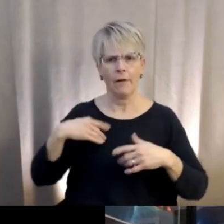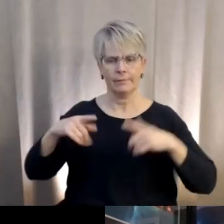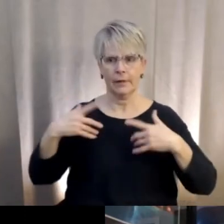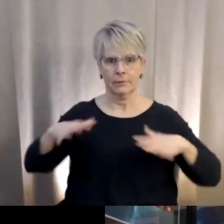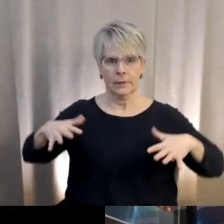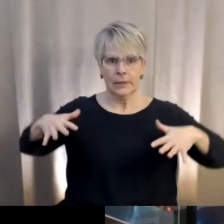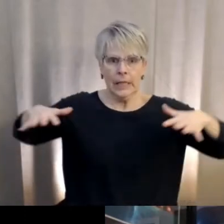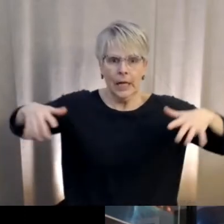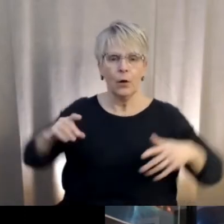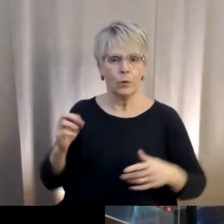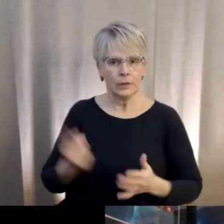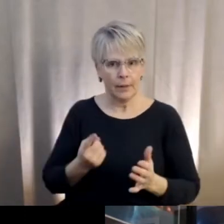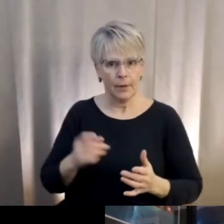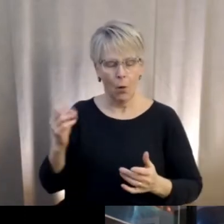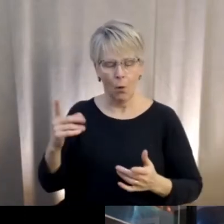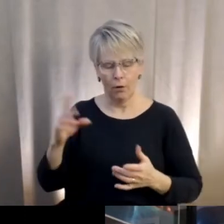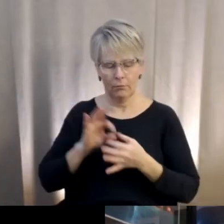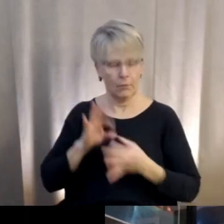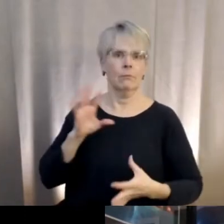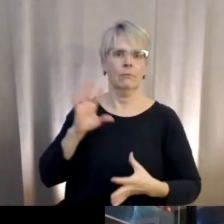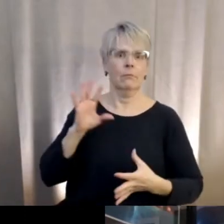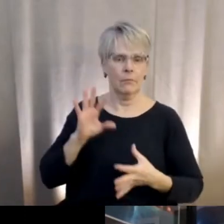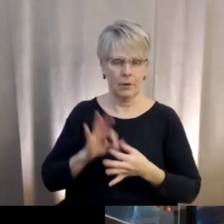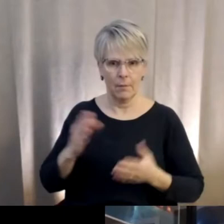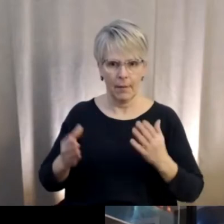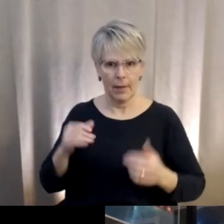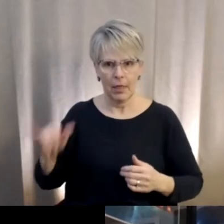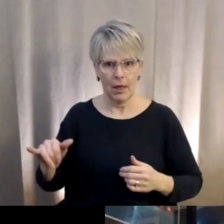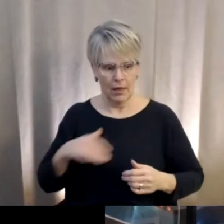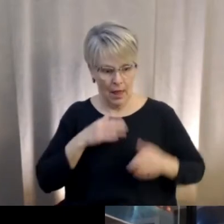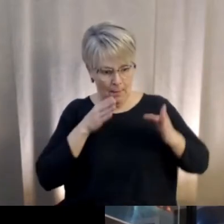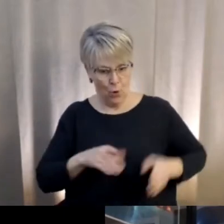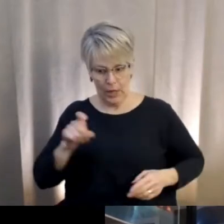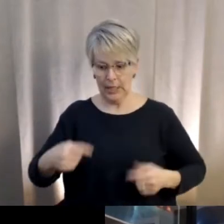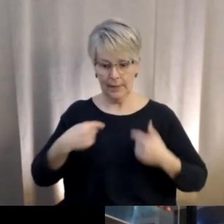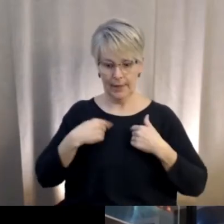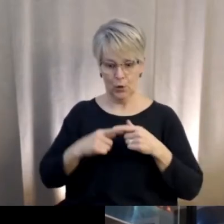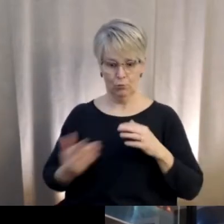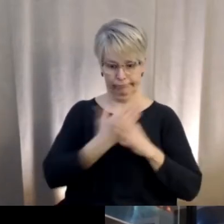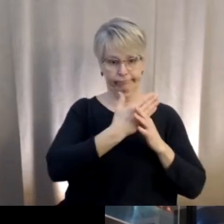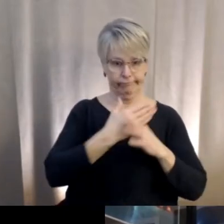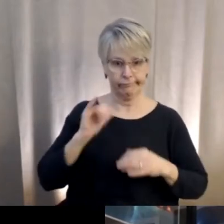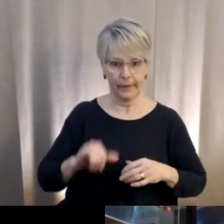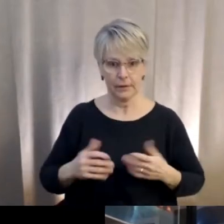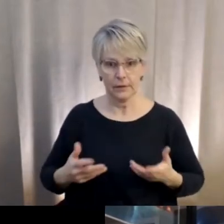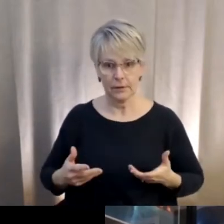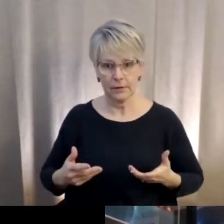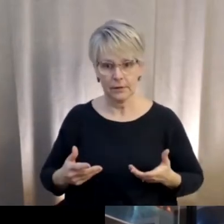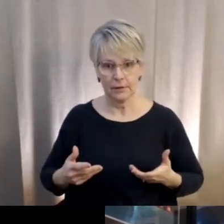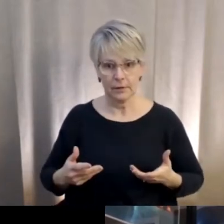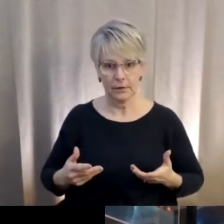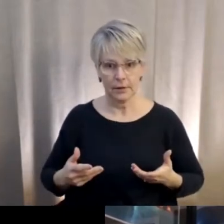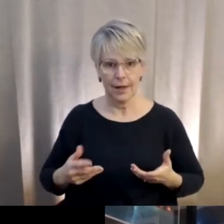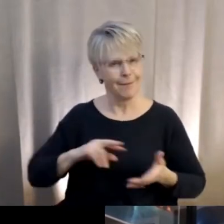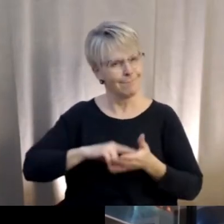anxiety or disassociation or whatever the circumstance. And they're like, oh, my person needs me to interrupt this. Like, you're